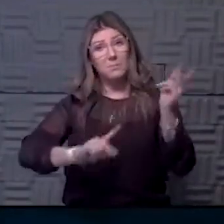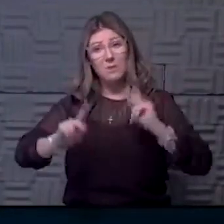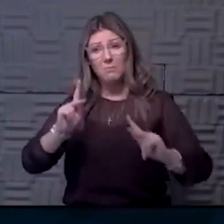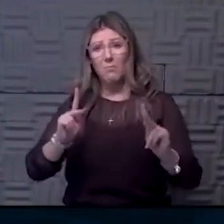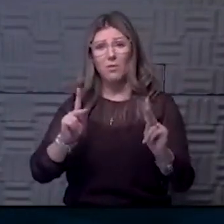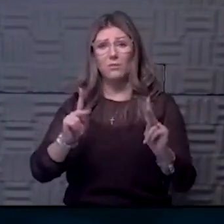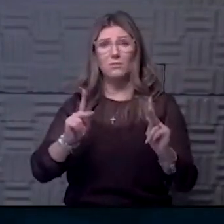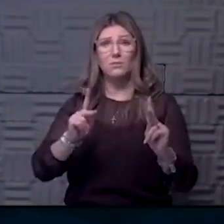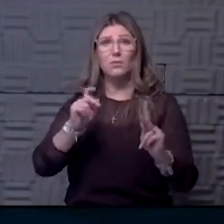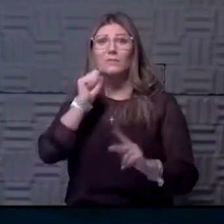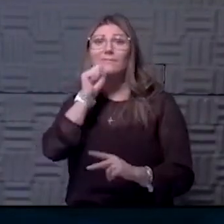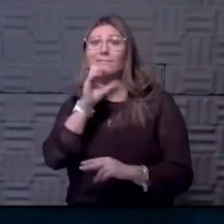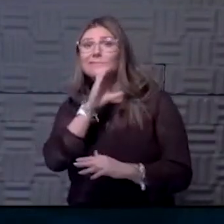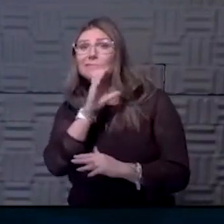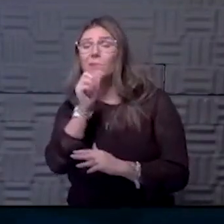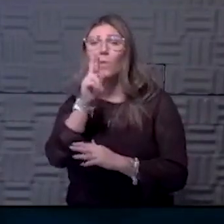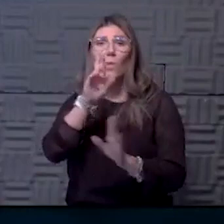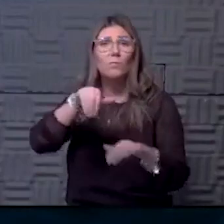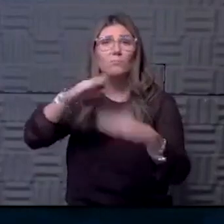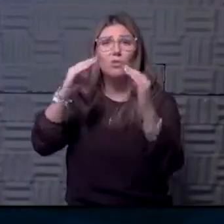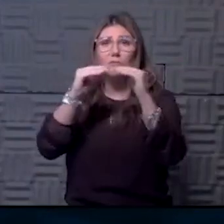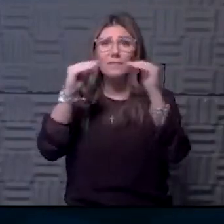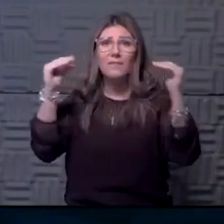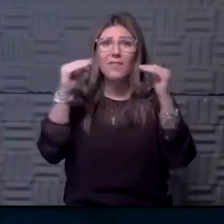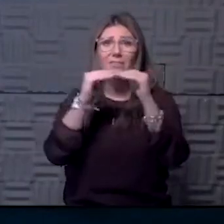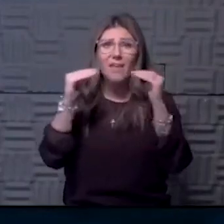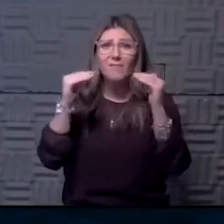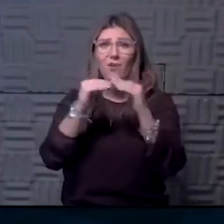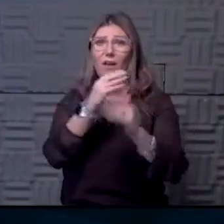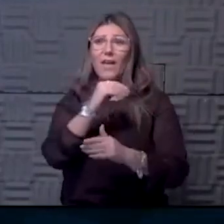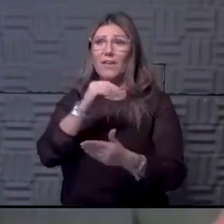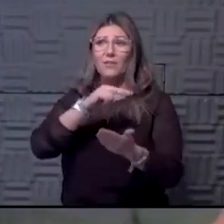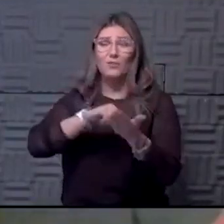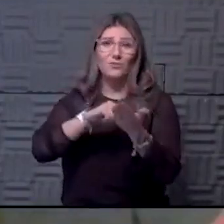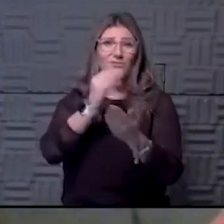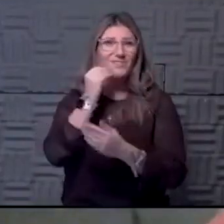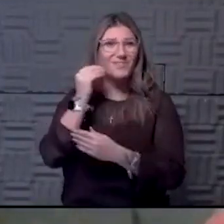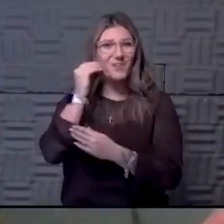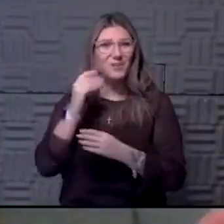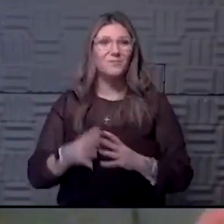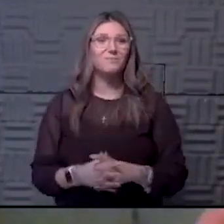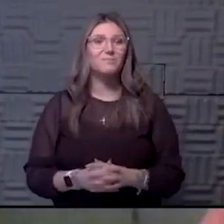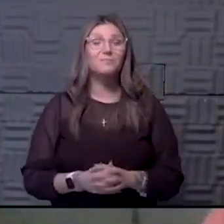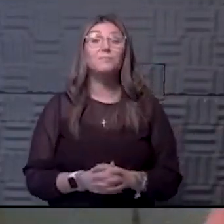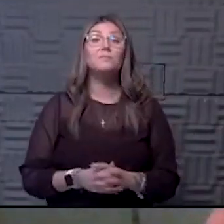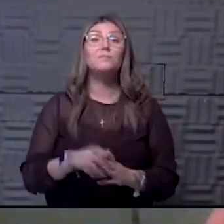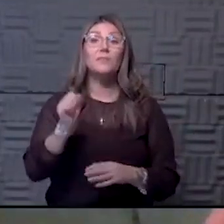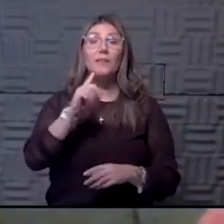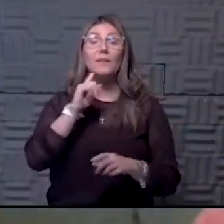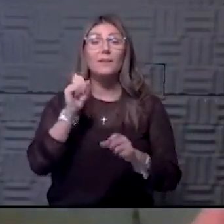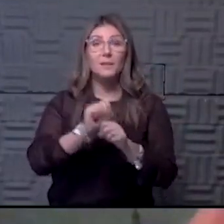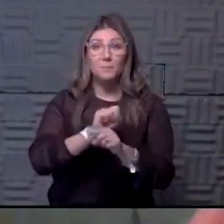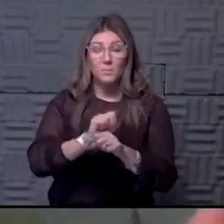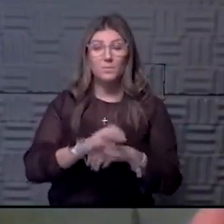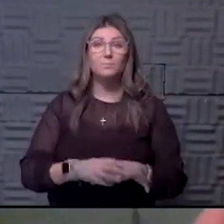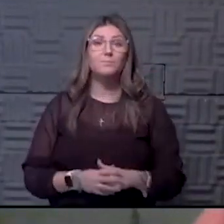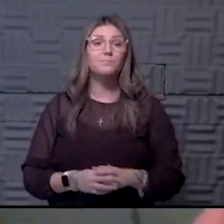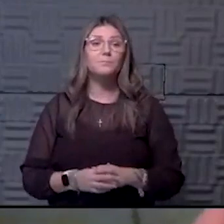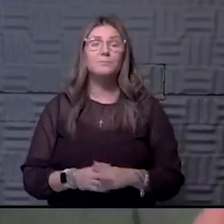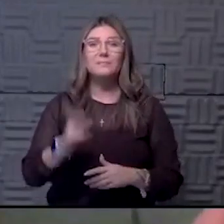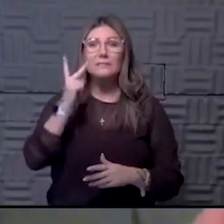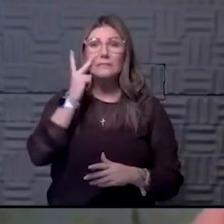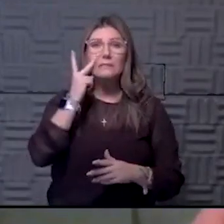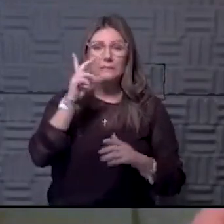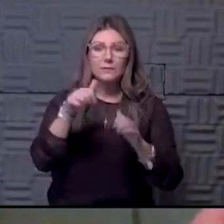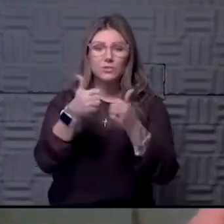seniors or approaching that level, and especially those in nursing homes. Yeah, absolutely. And we have actually seen challenges